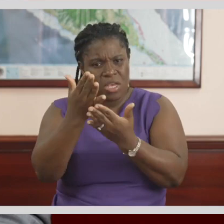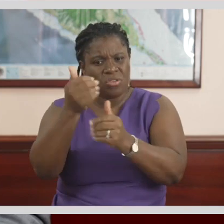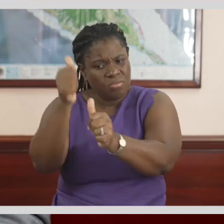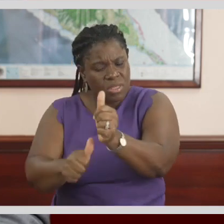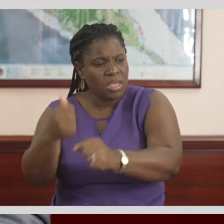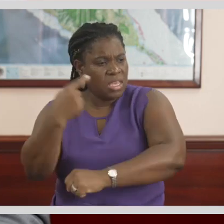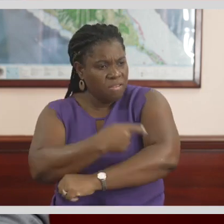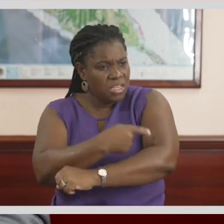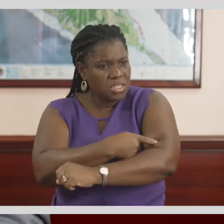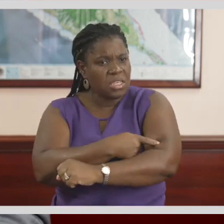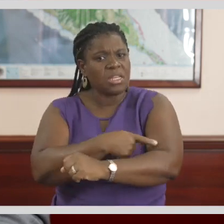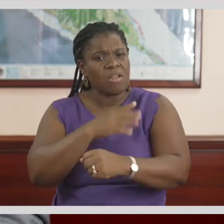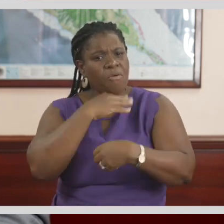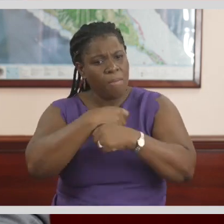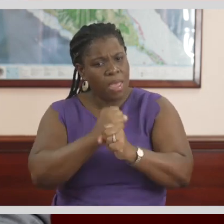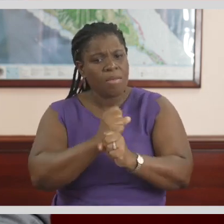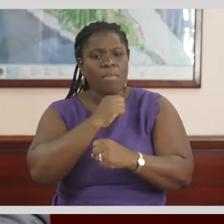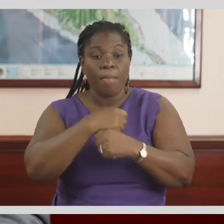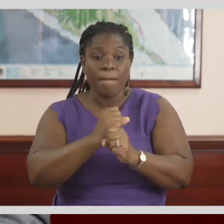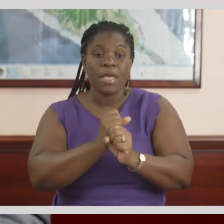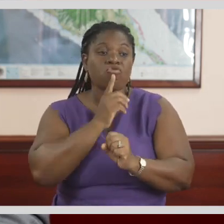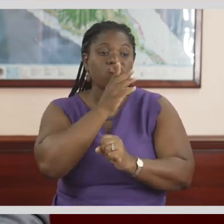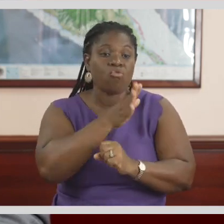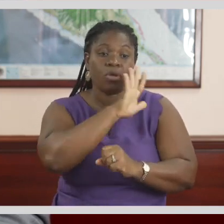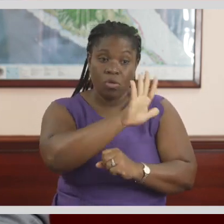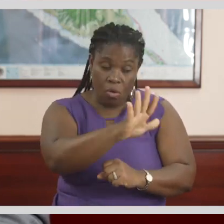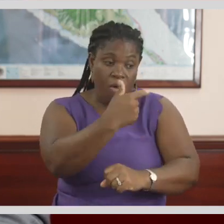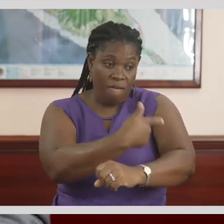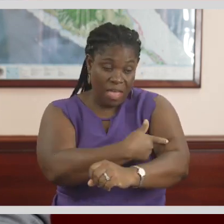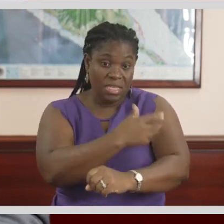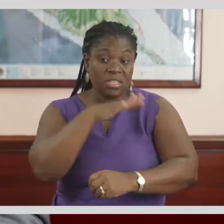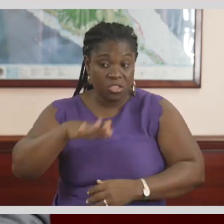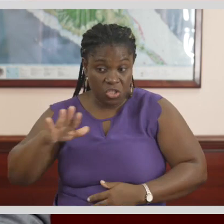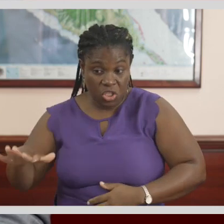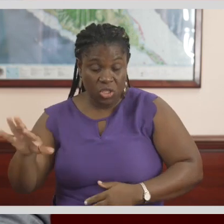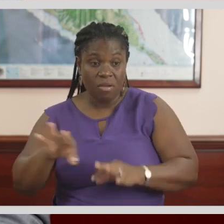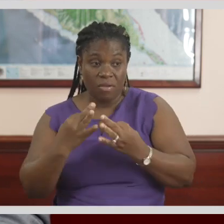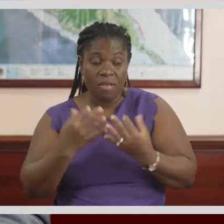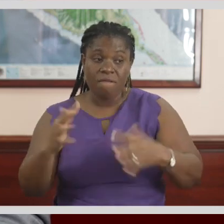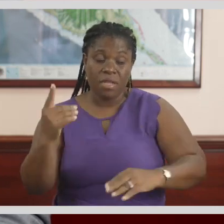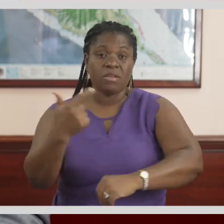information on each vaccine and get up-to-date with your vaccine schedule and that of your